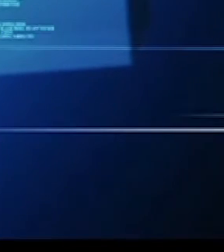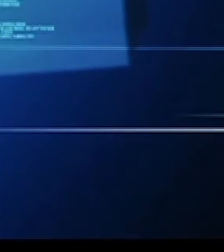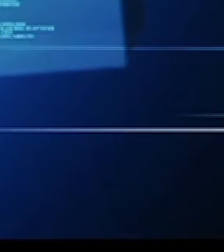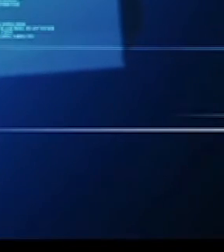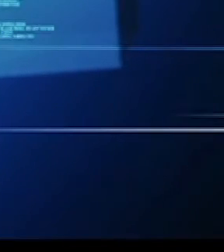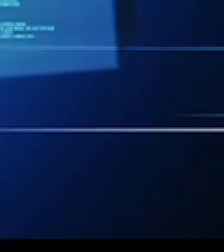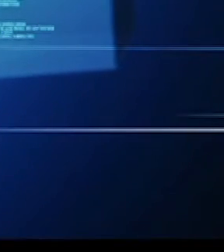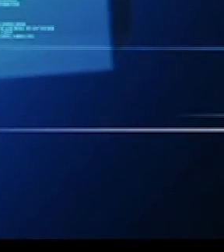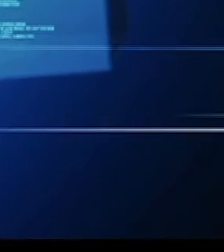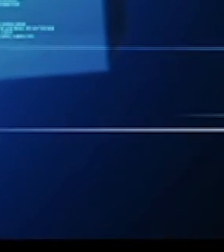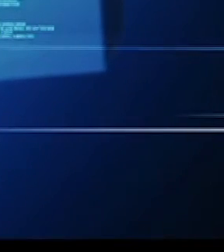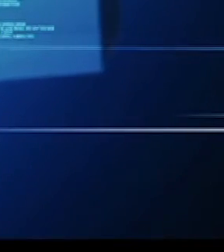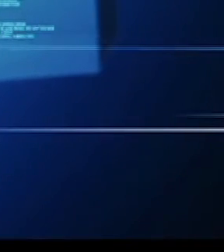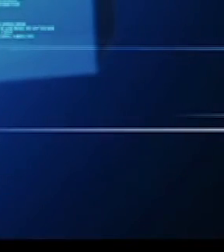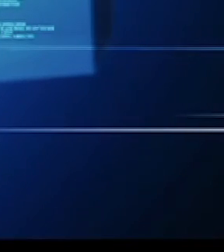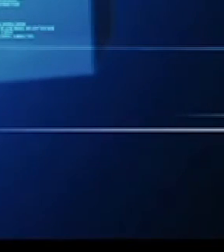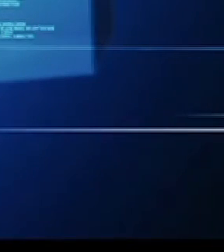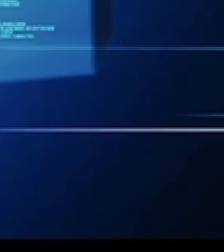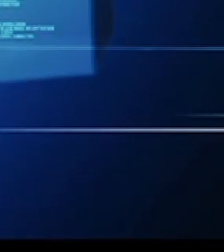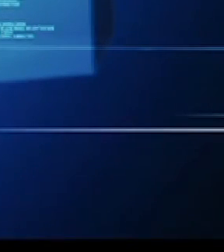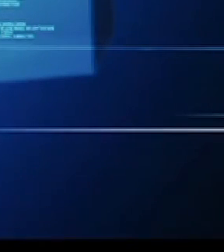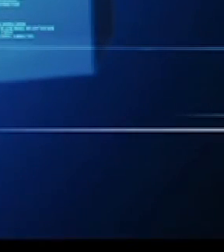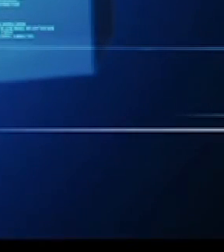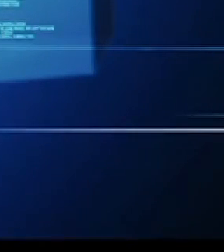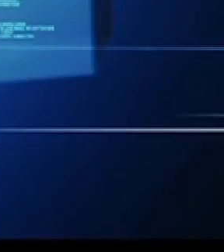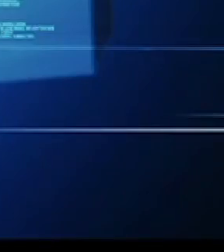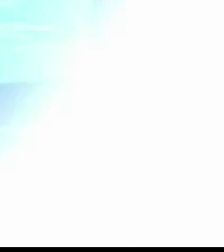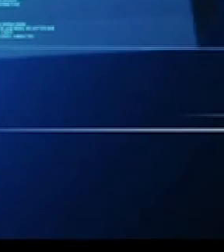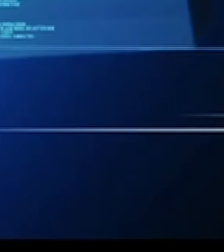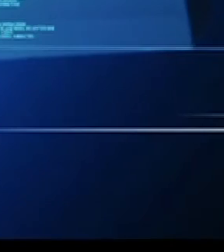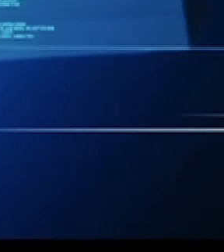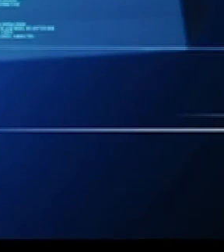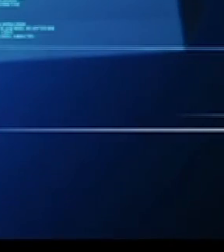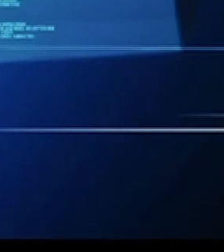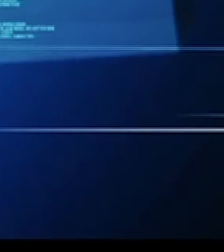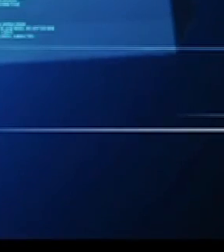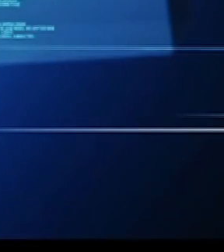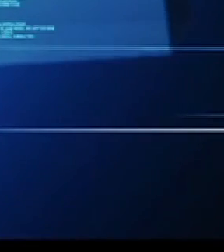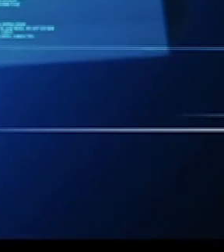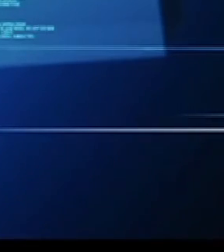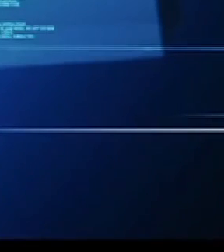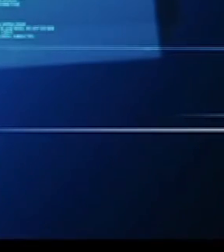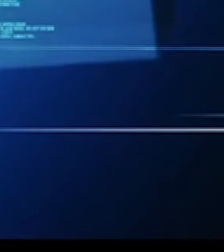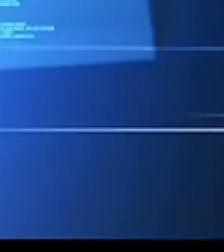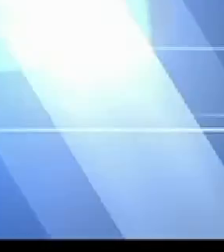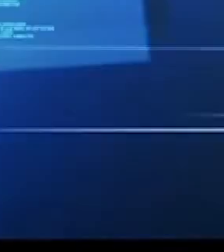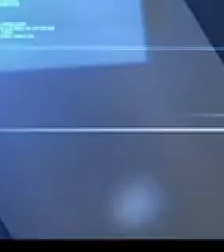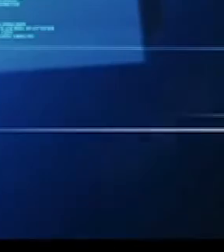This is ZNS Total Sports.